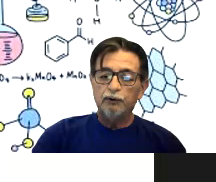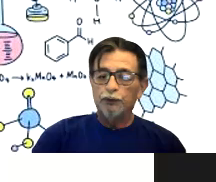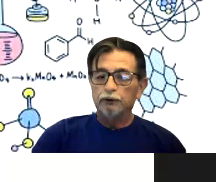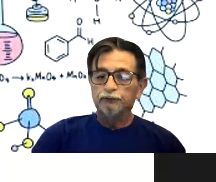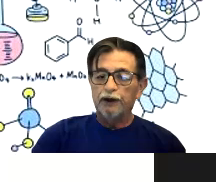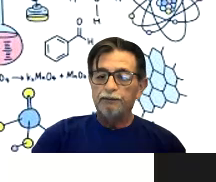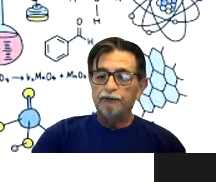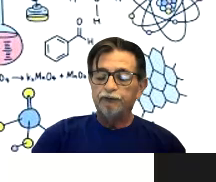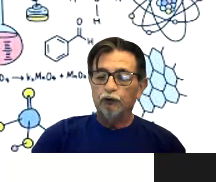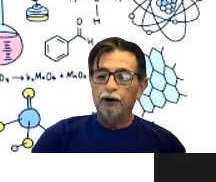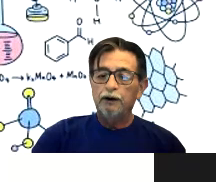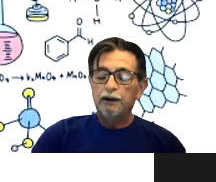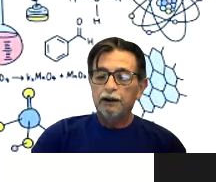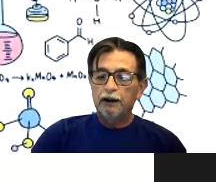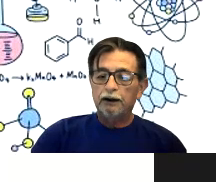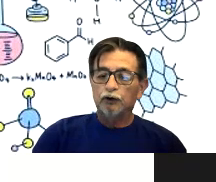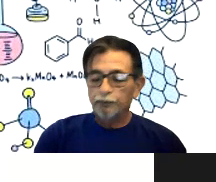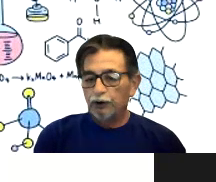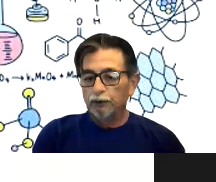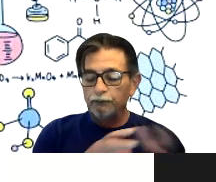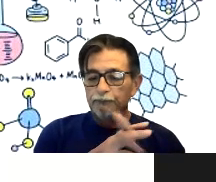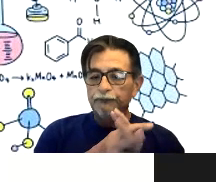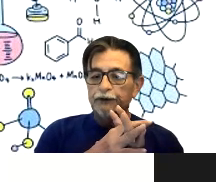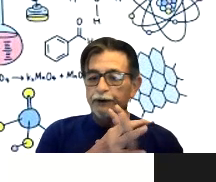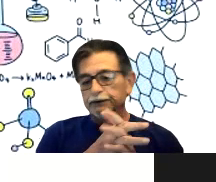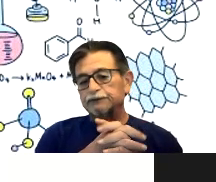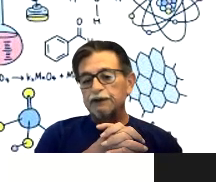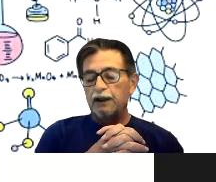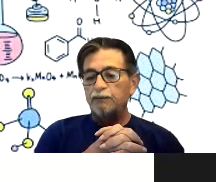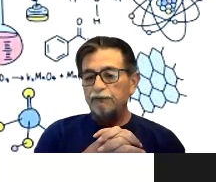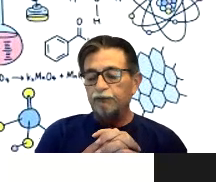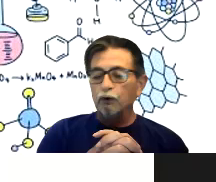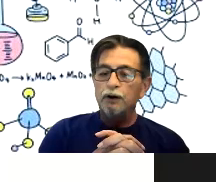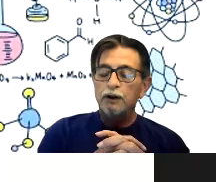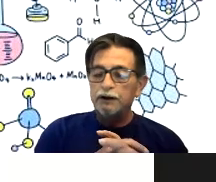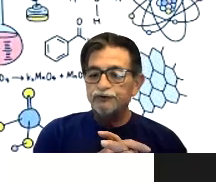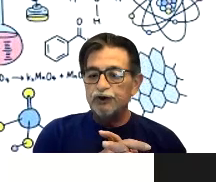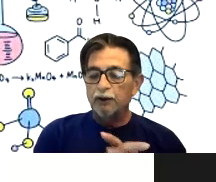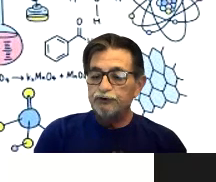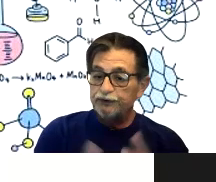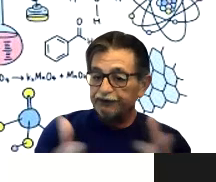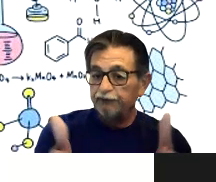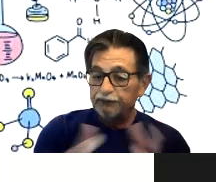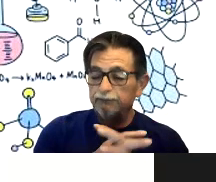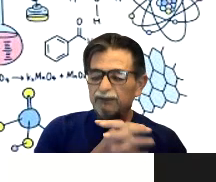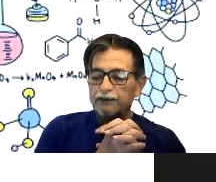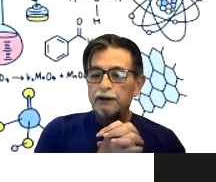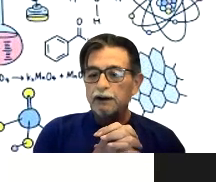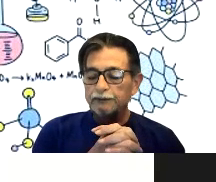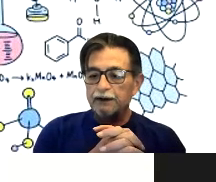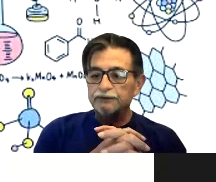shape table, we look for AB4, and lo and behold, there it is. AB4, its geometry is